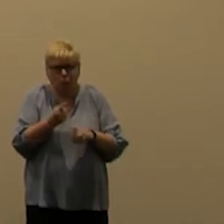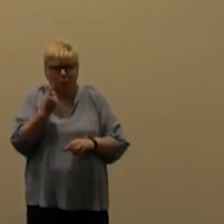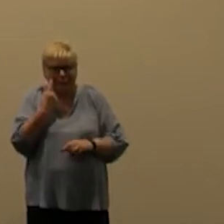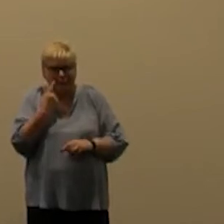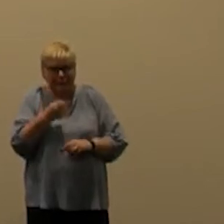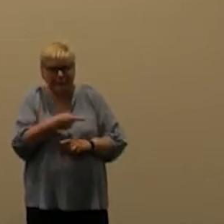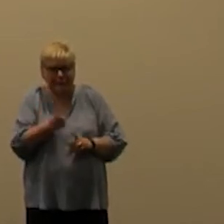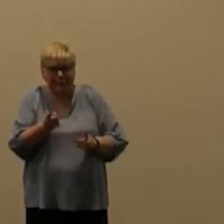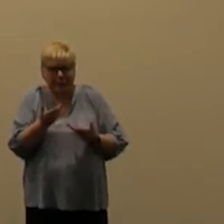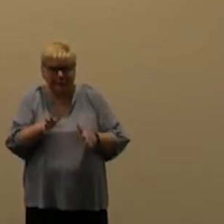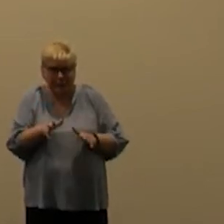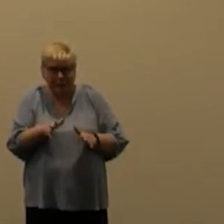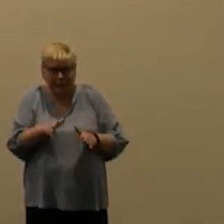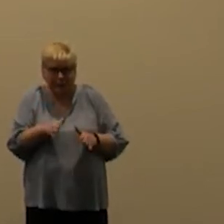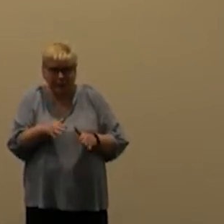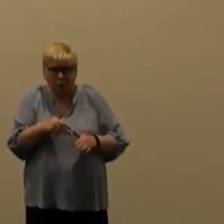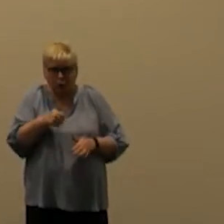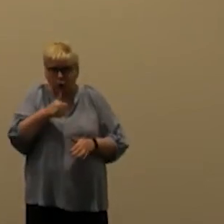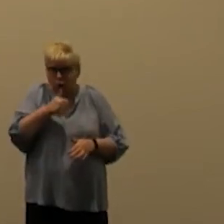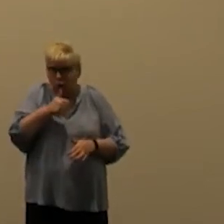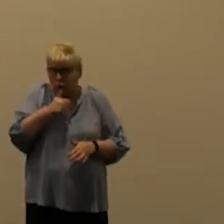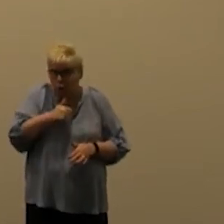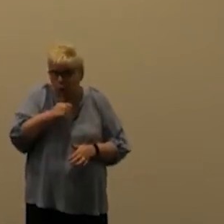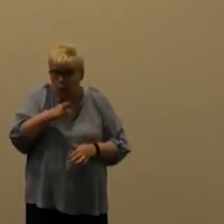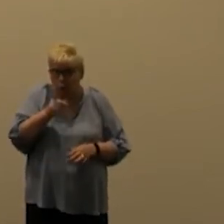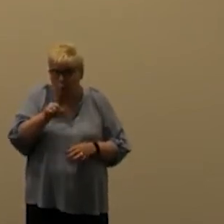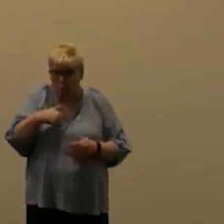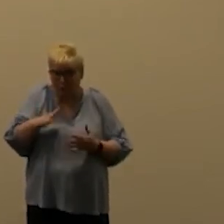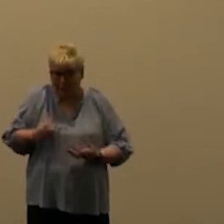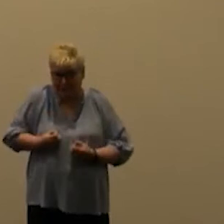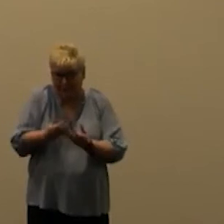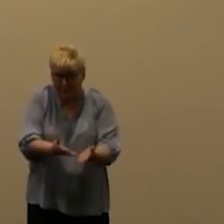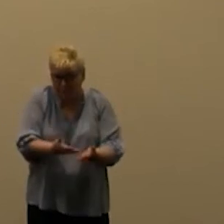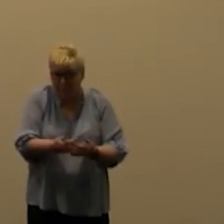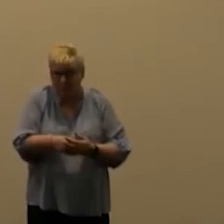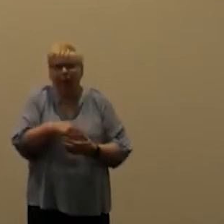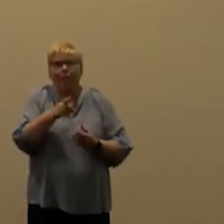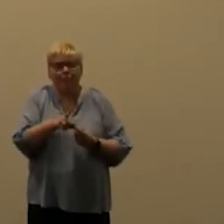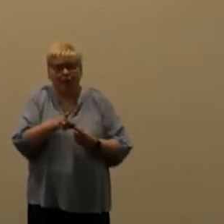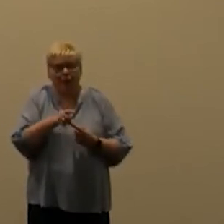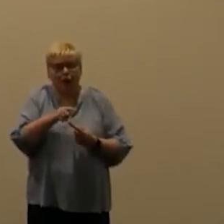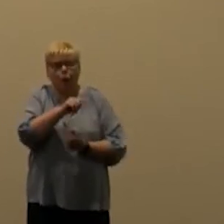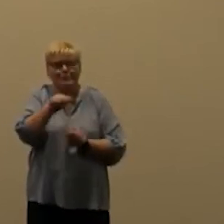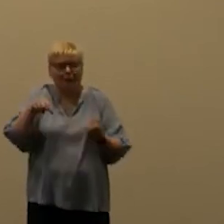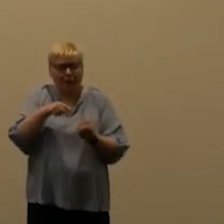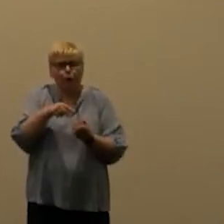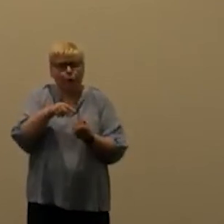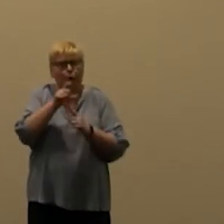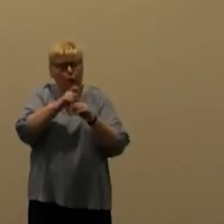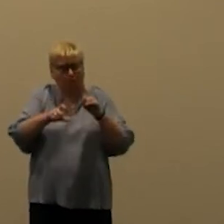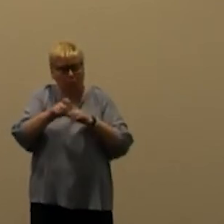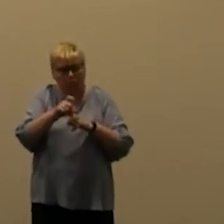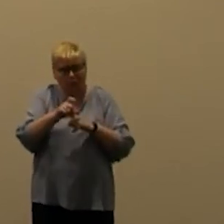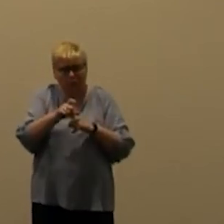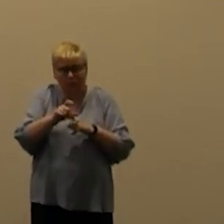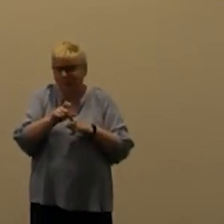been an uptick in whatever we have been delivering. And then from that, it goes back into the community.